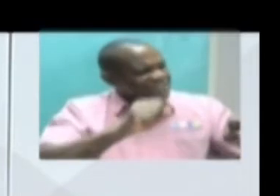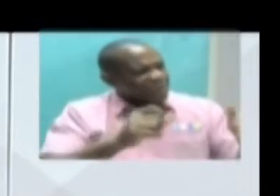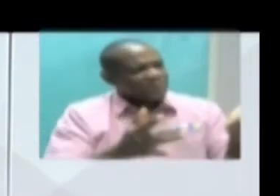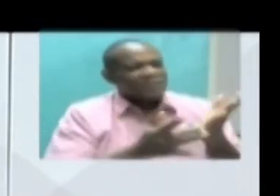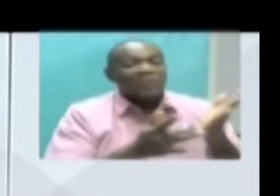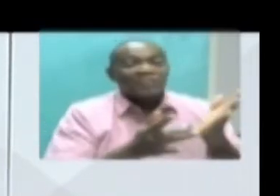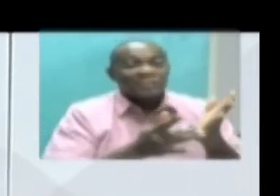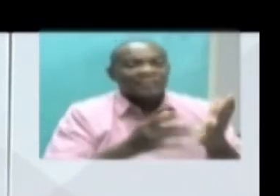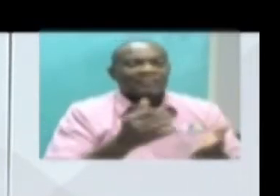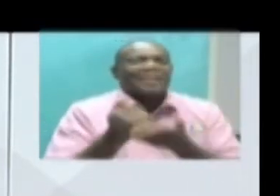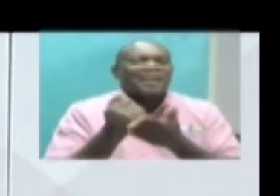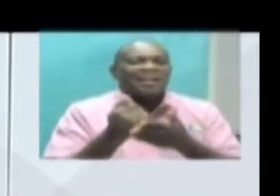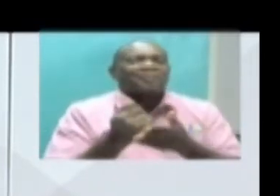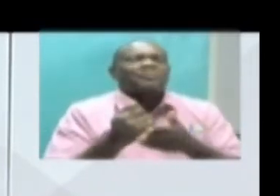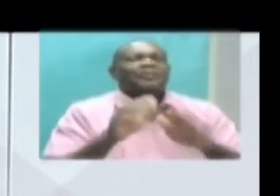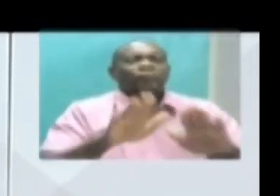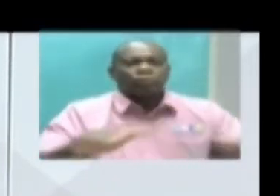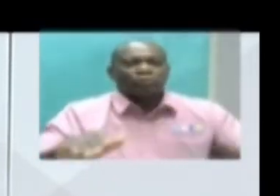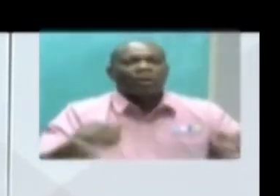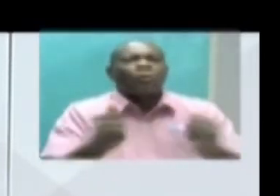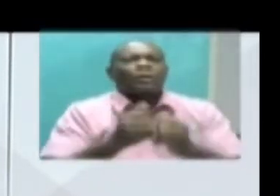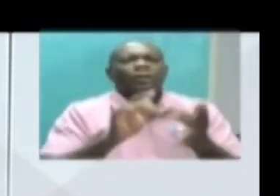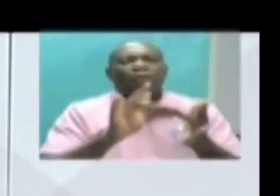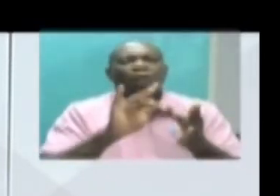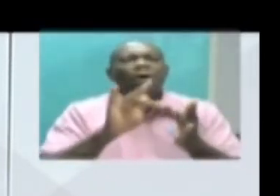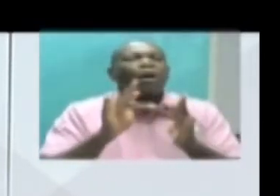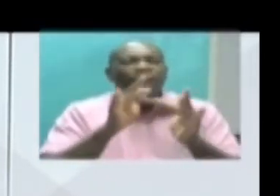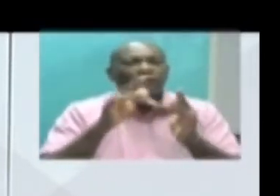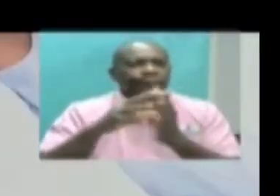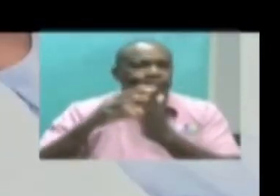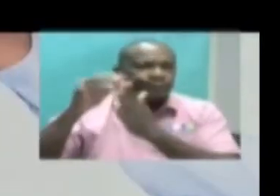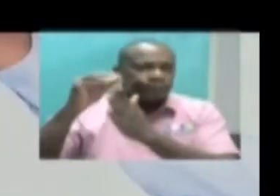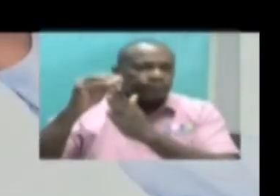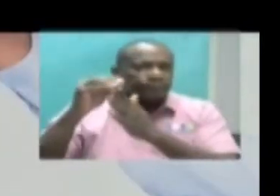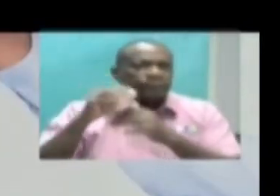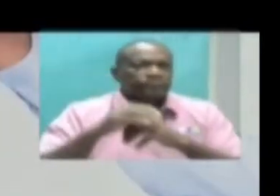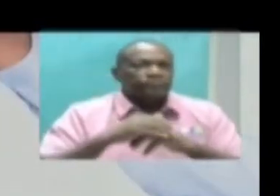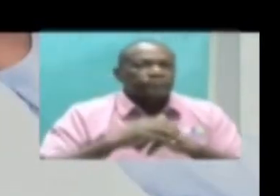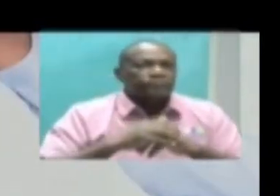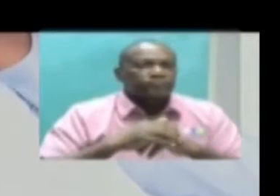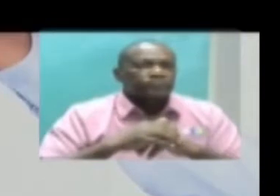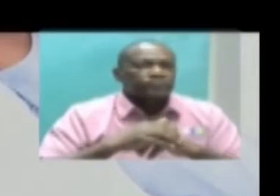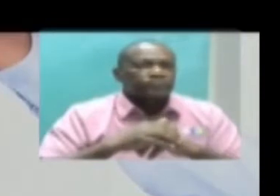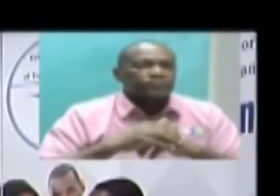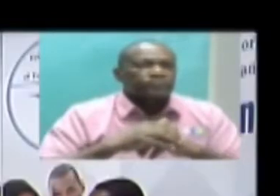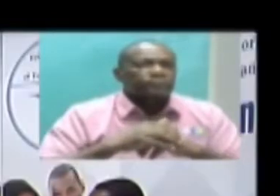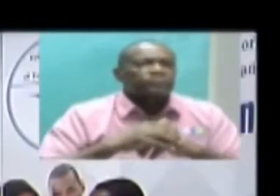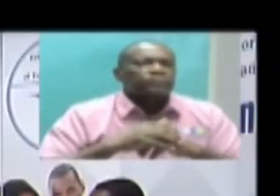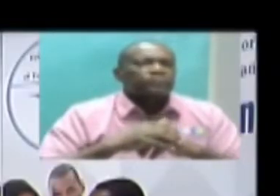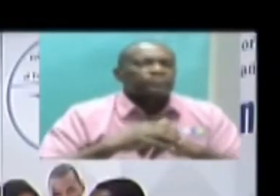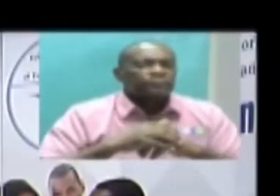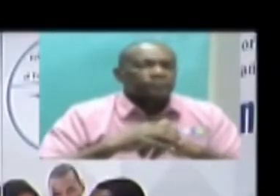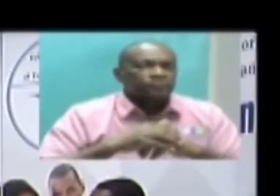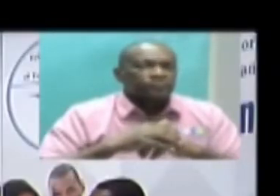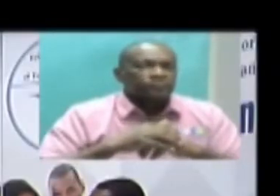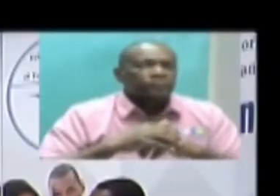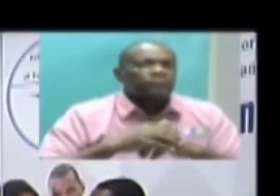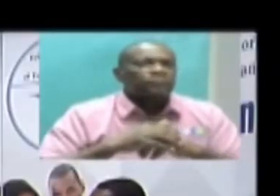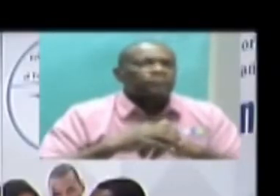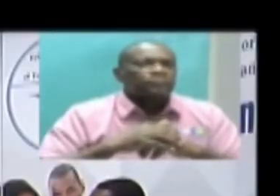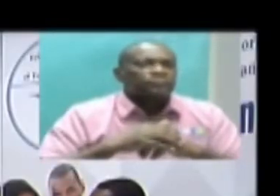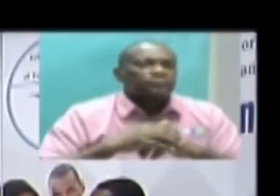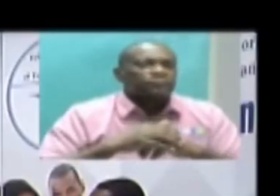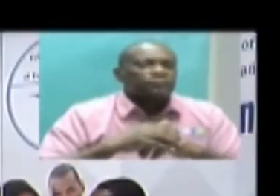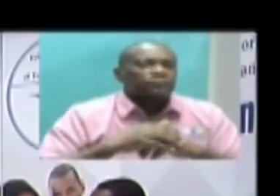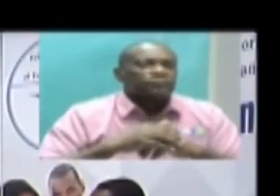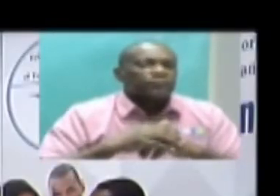Now, that means to say that technology is not the silver bullet, because I'm sure my other two colleagues here would add to non-technical